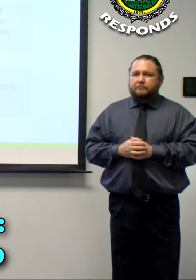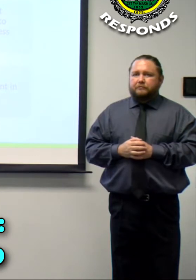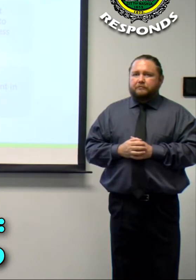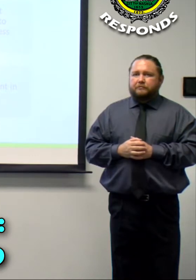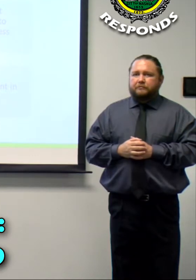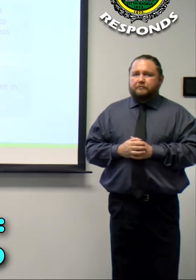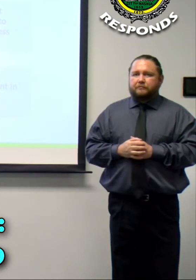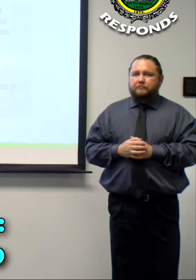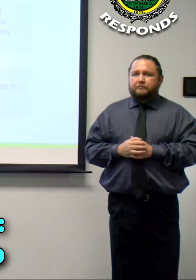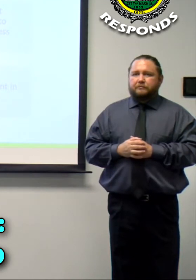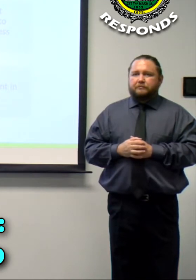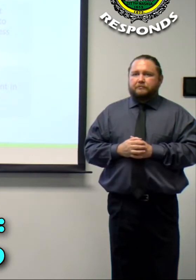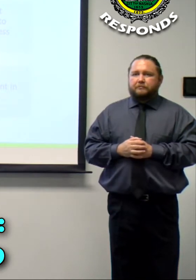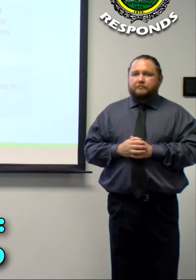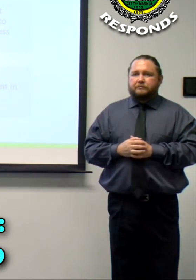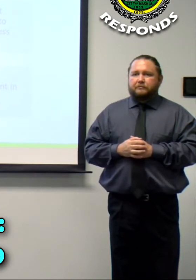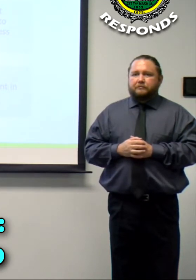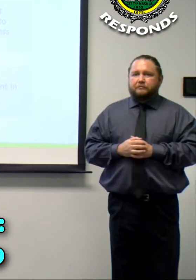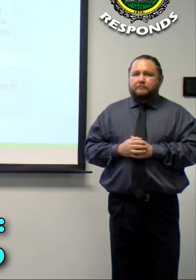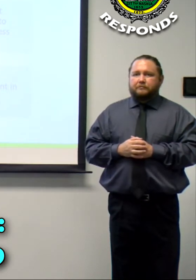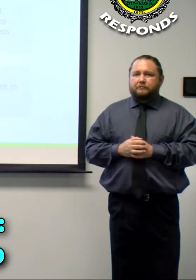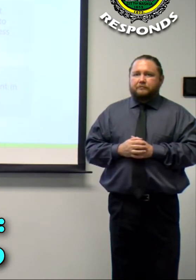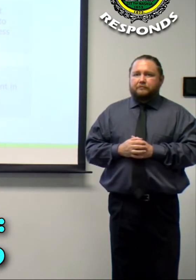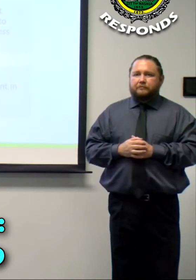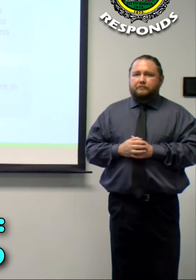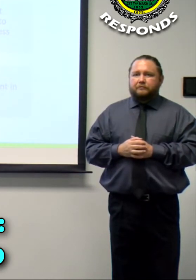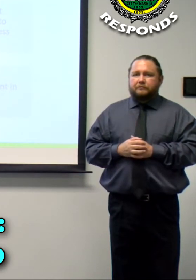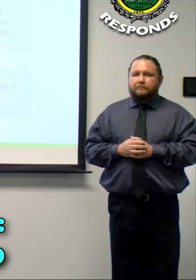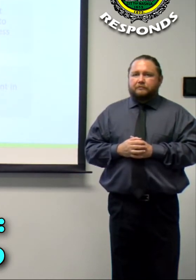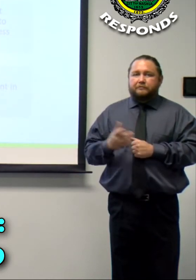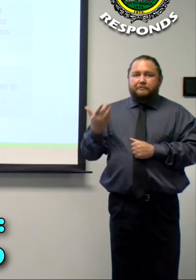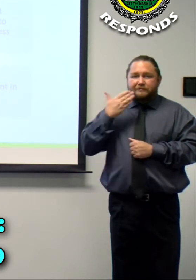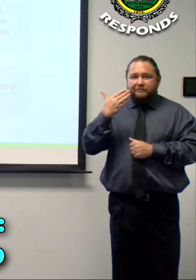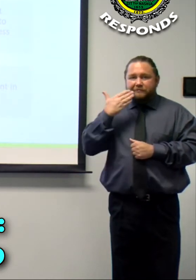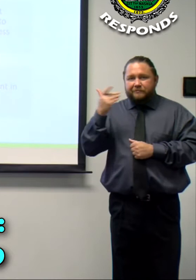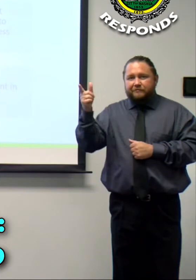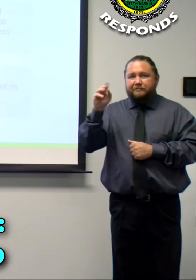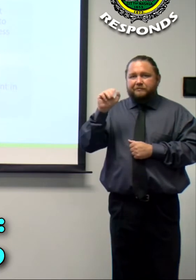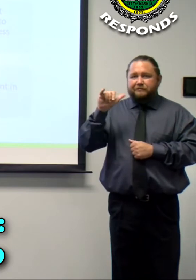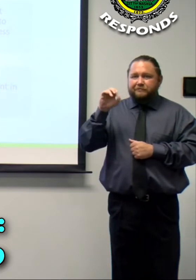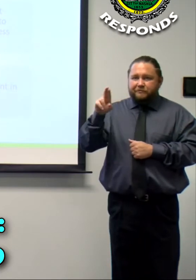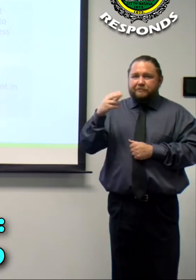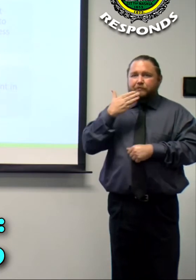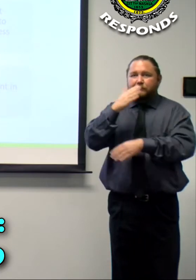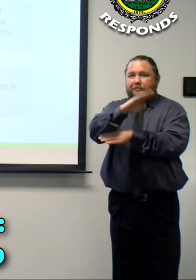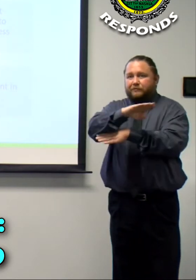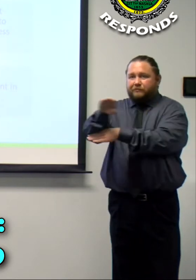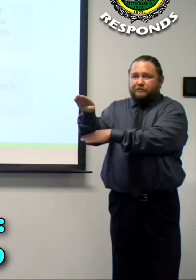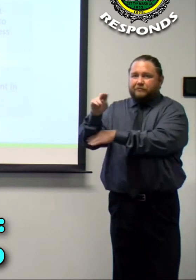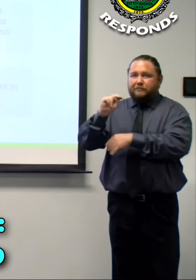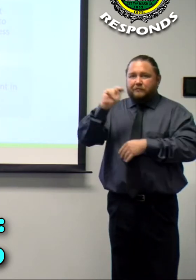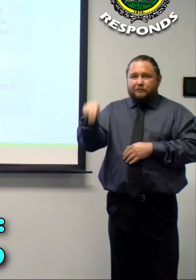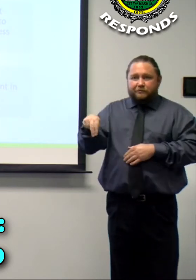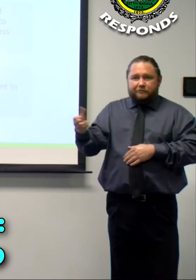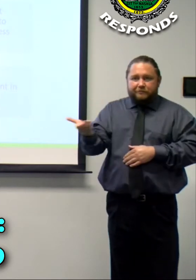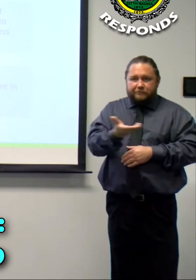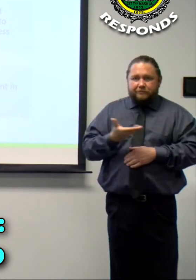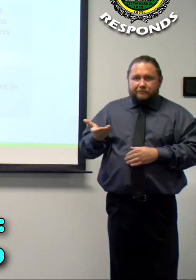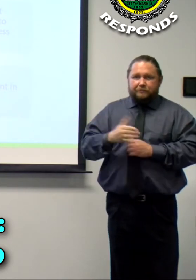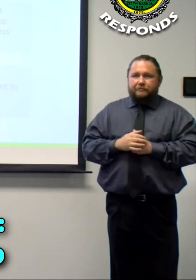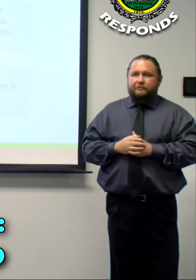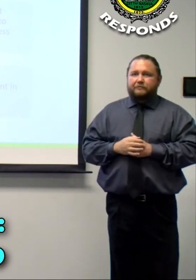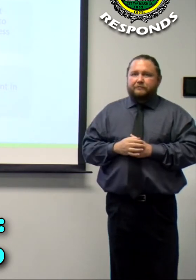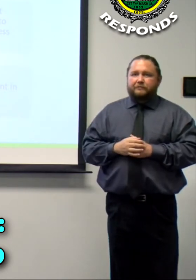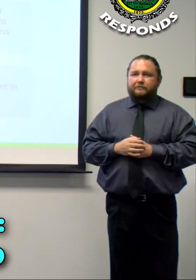Thank you, Mayor. Good afternoon, Nashua. And I want to thank you for your cooperation and all of the